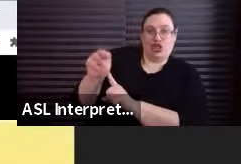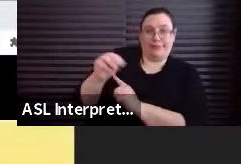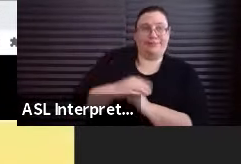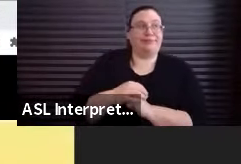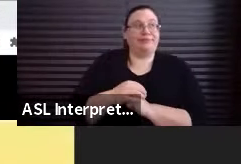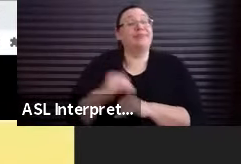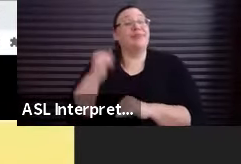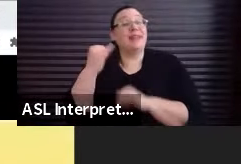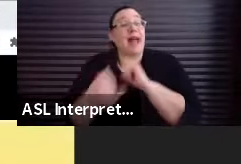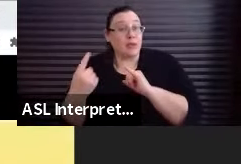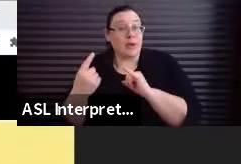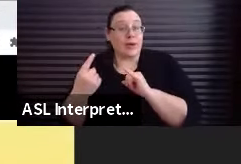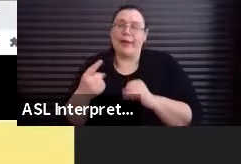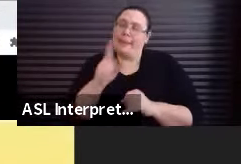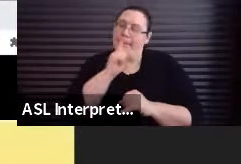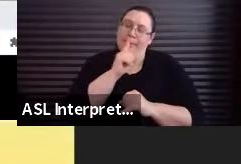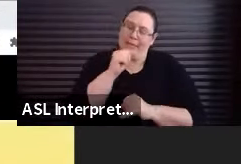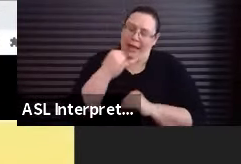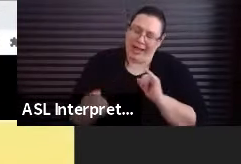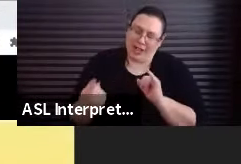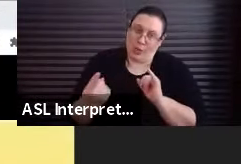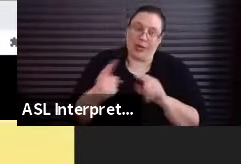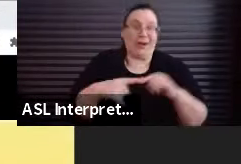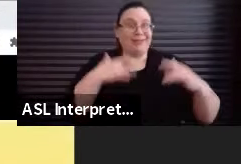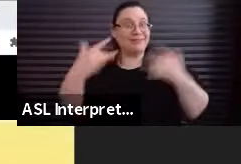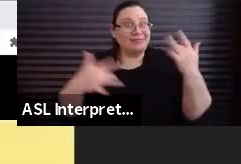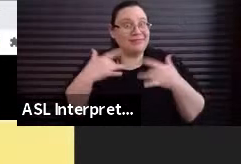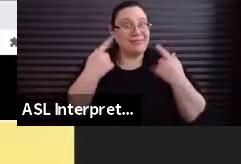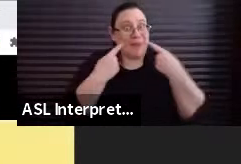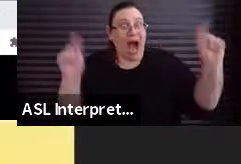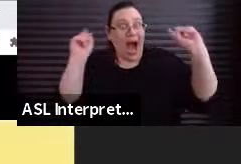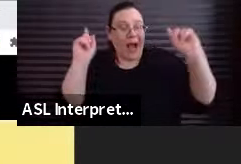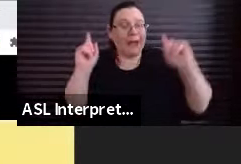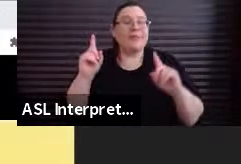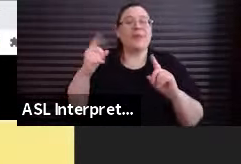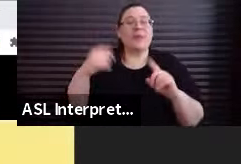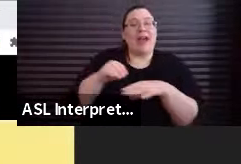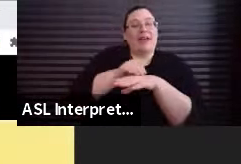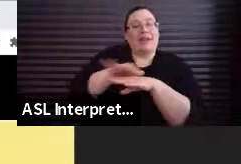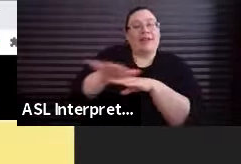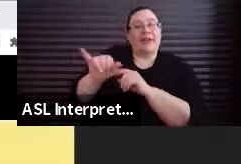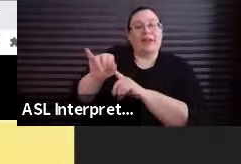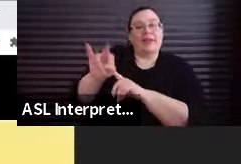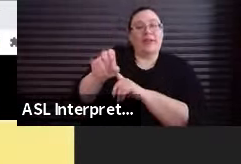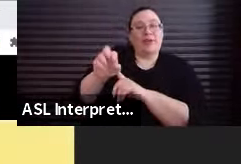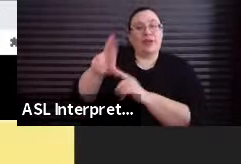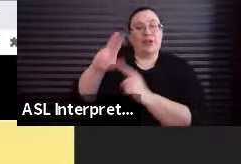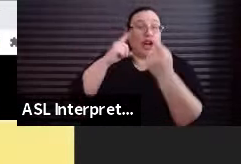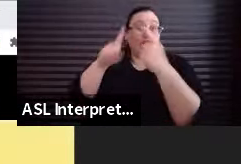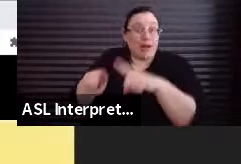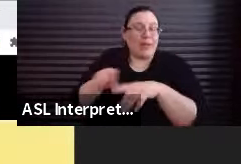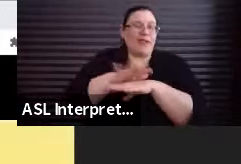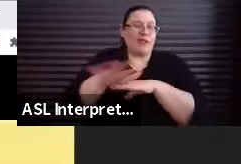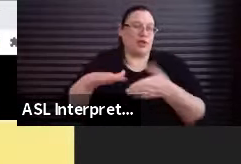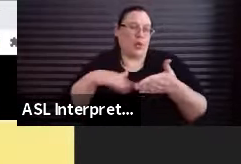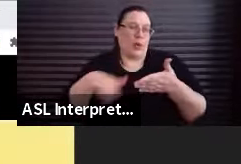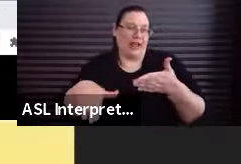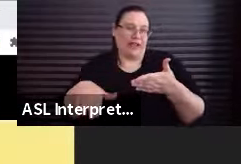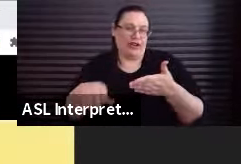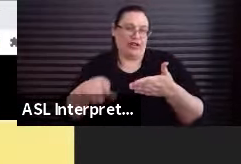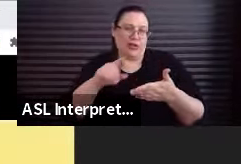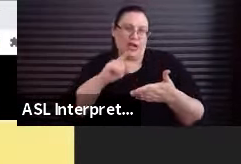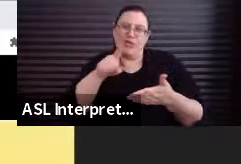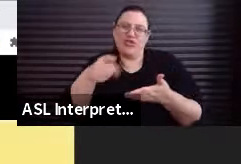Finally, not finally, but super excited, we have the influencer agreement and the influencer waiver, which I'm sure you have